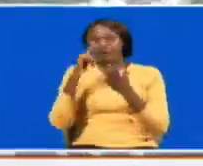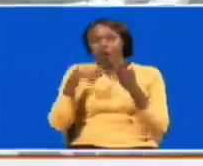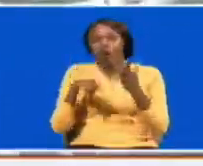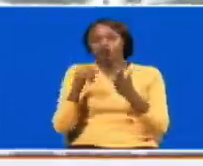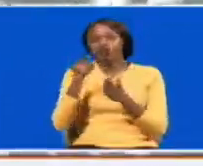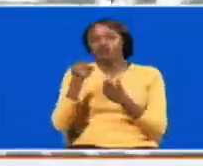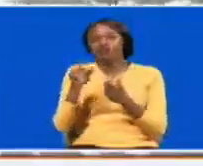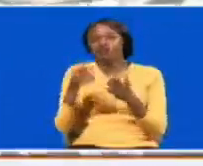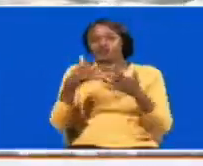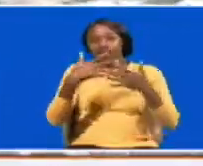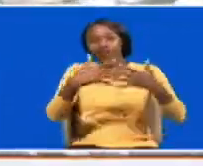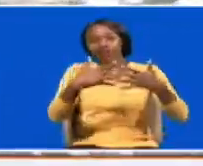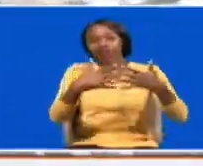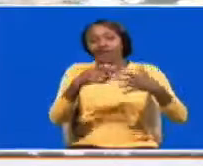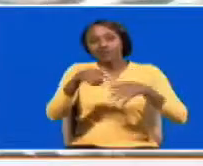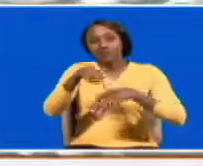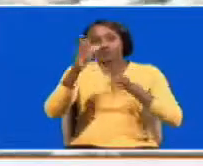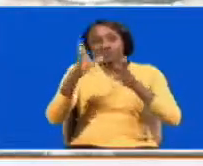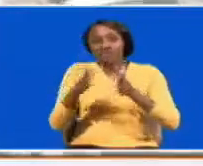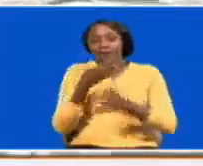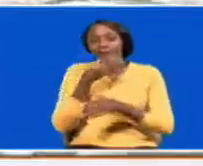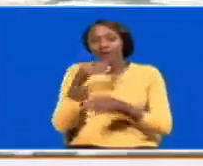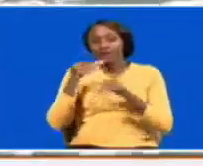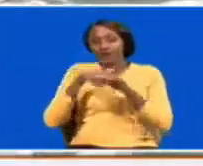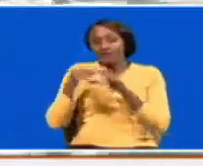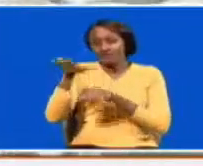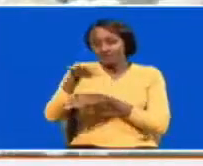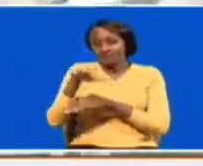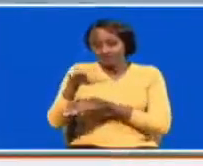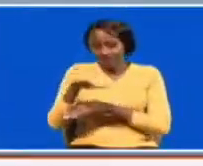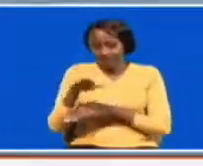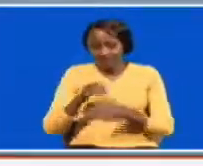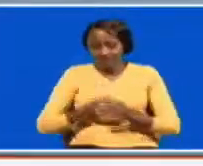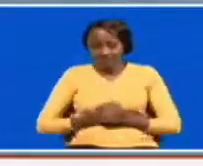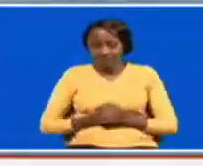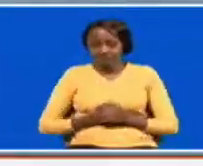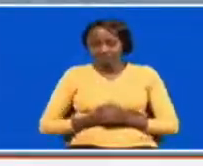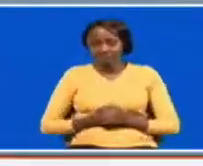affected cage fishermen at Ogal Beach. Bramwell Bwire,